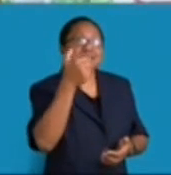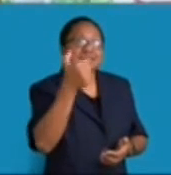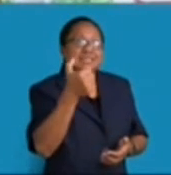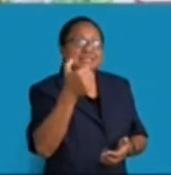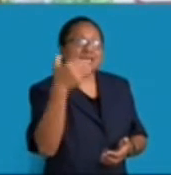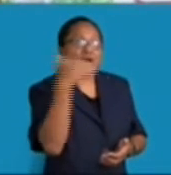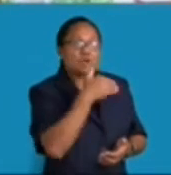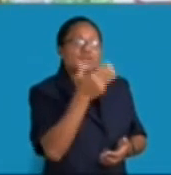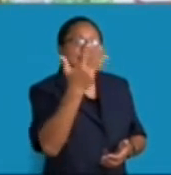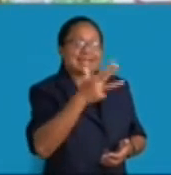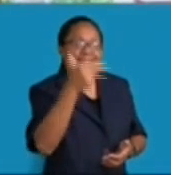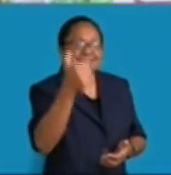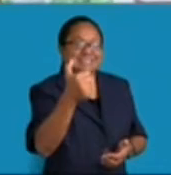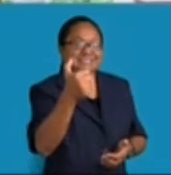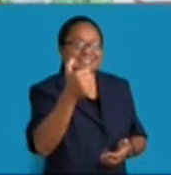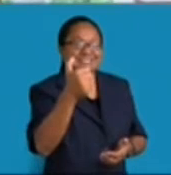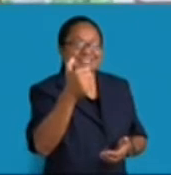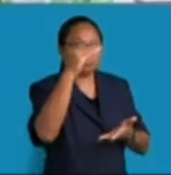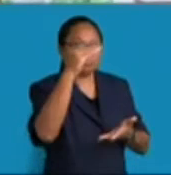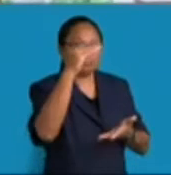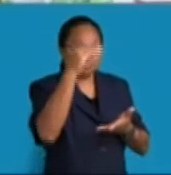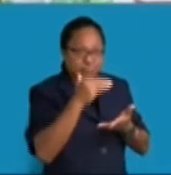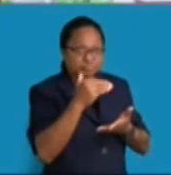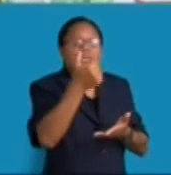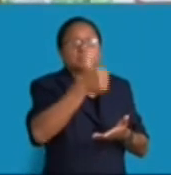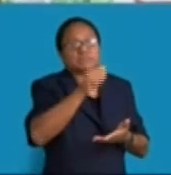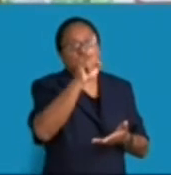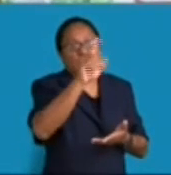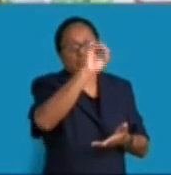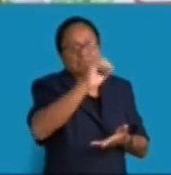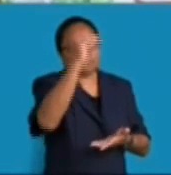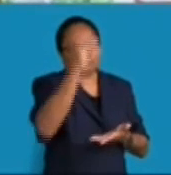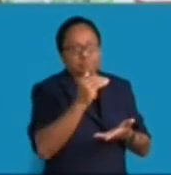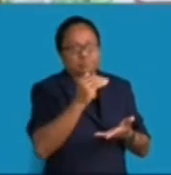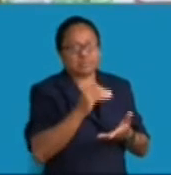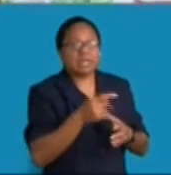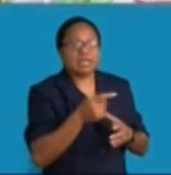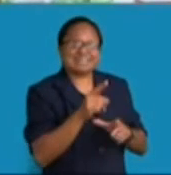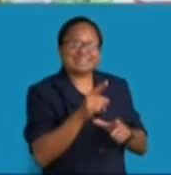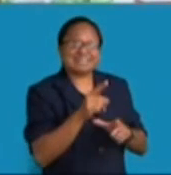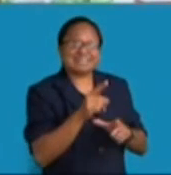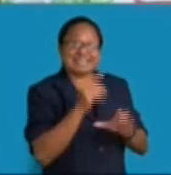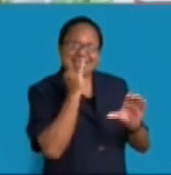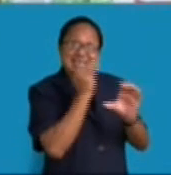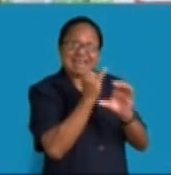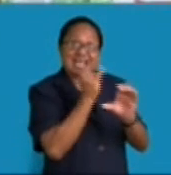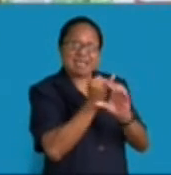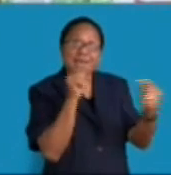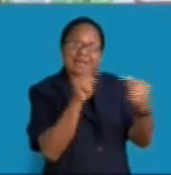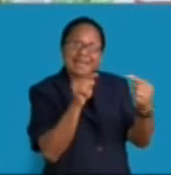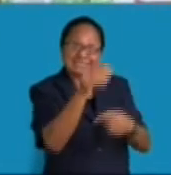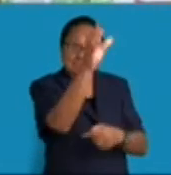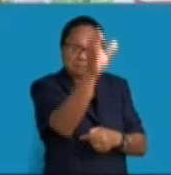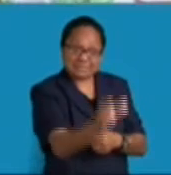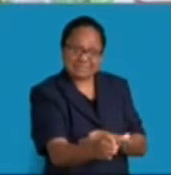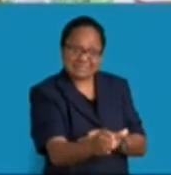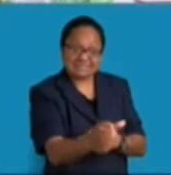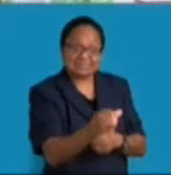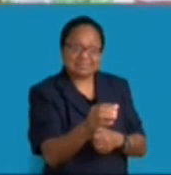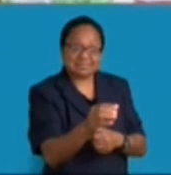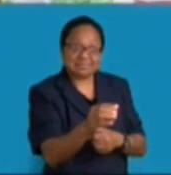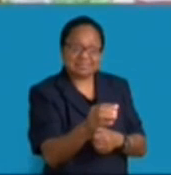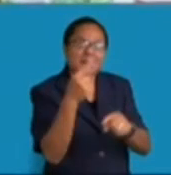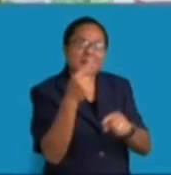1,696, a reduction of 61%. And the offences against person, which includes